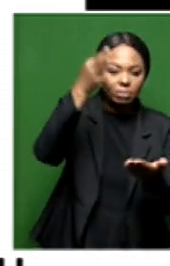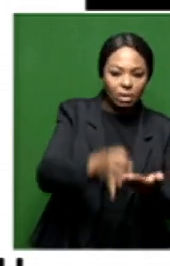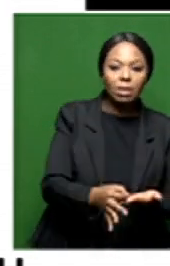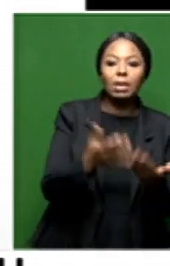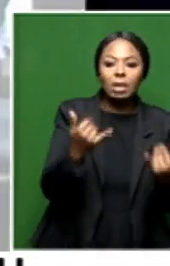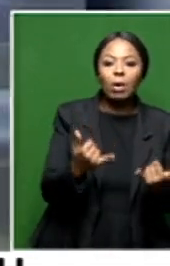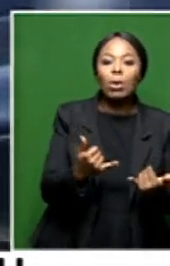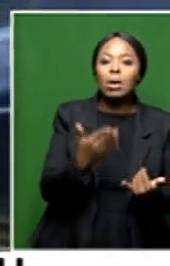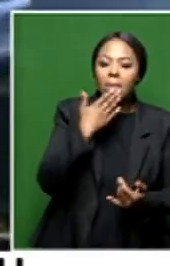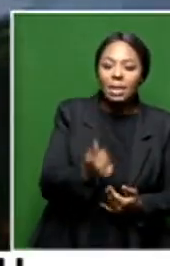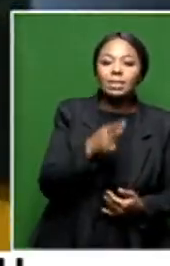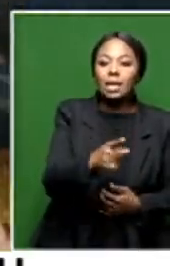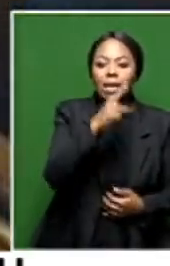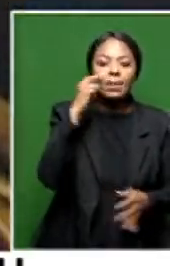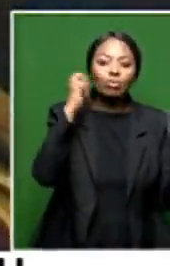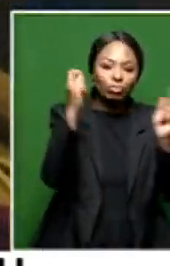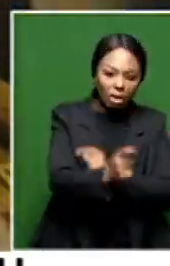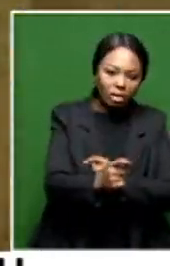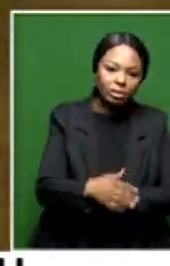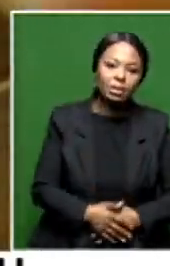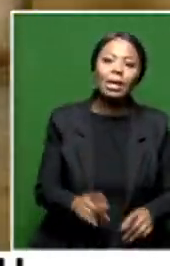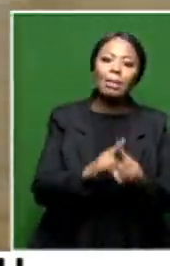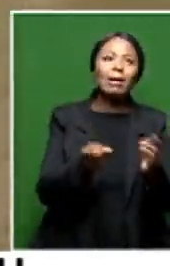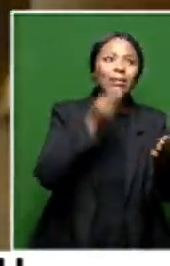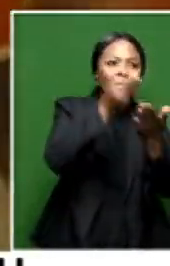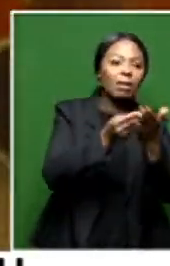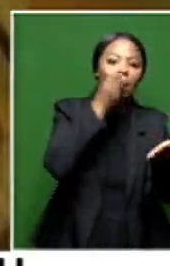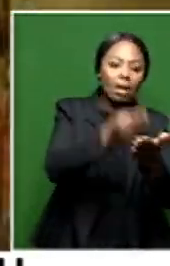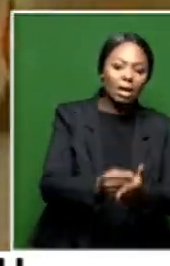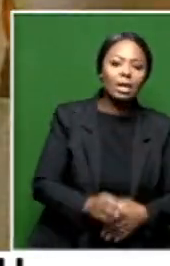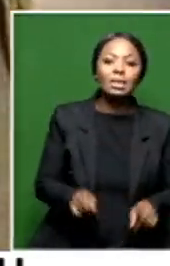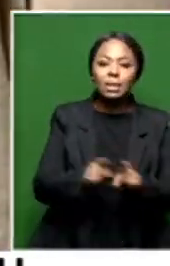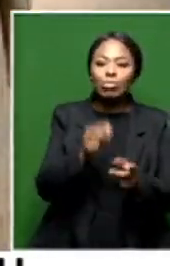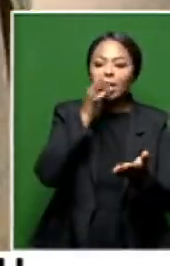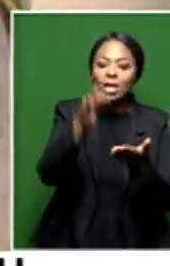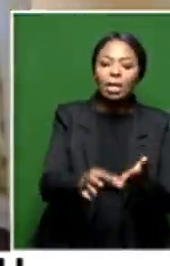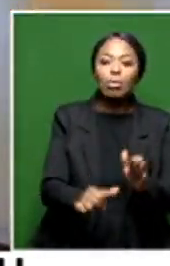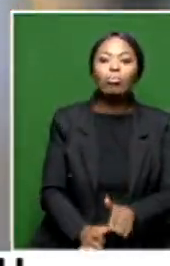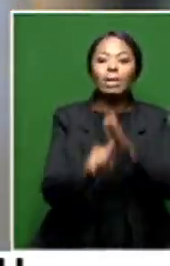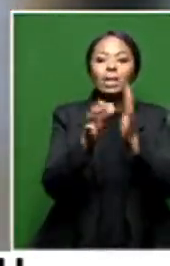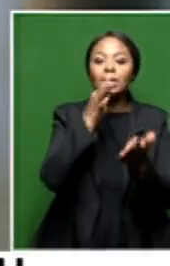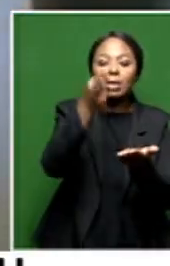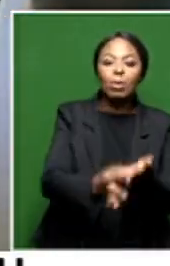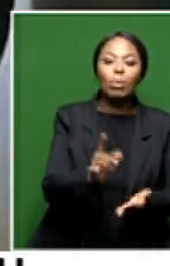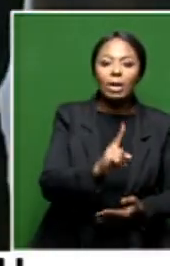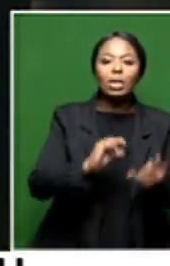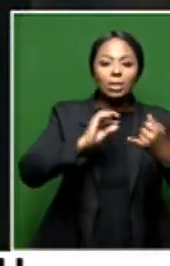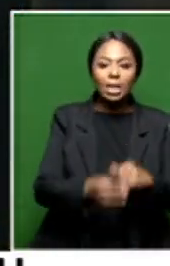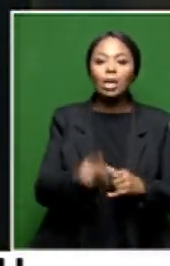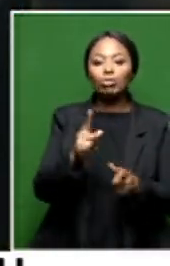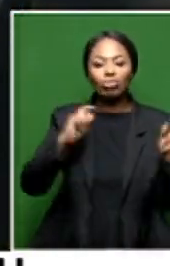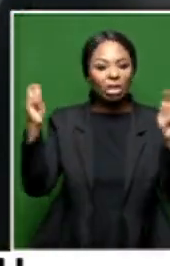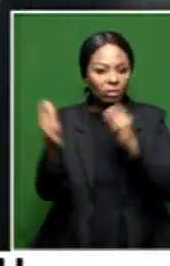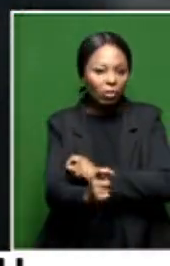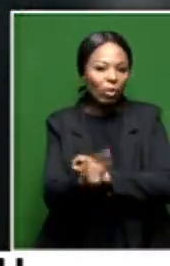considering a number of other suggestions. But at the core of this suggestion is to try and transform those surroundings. Because as you